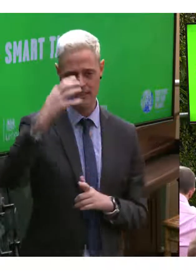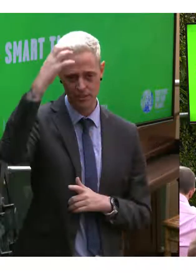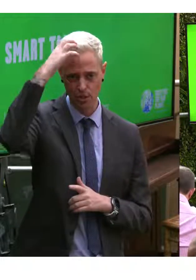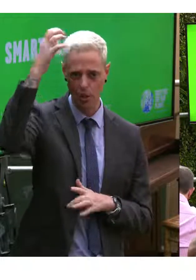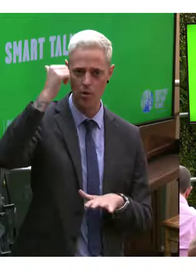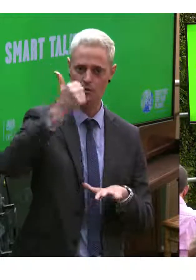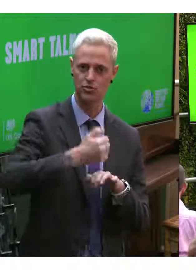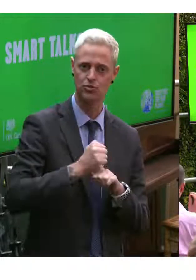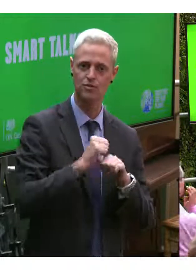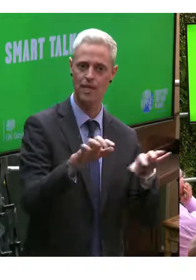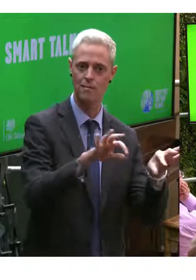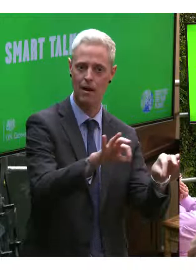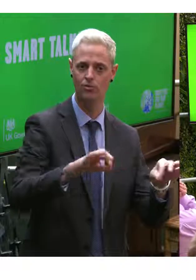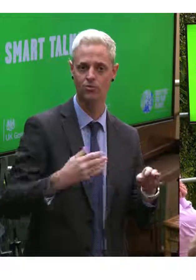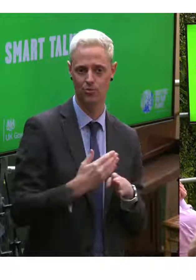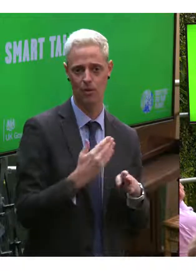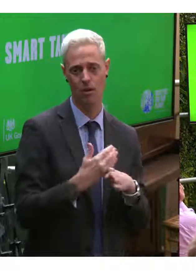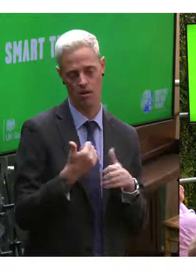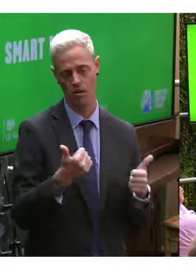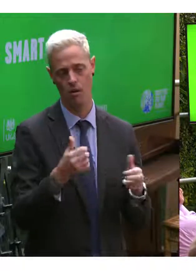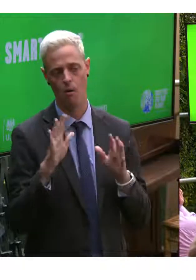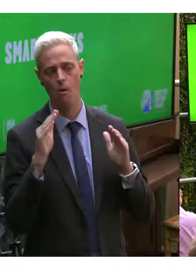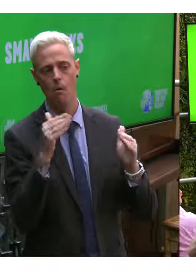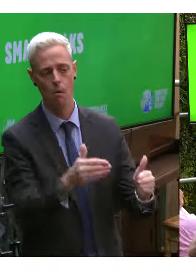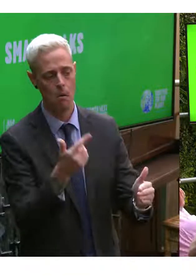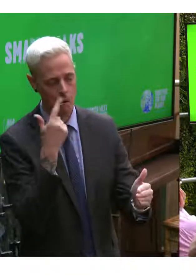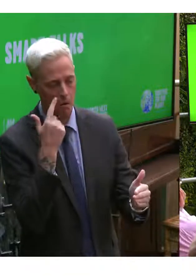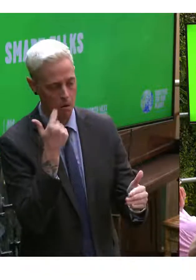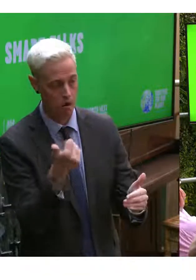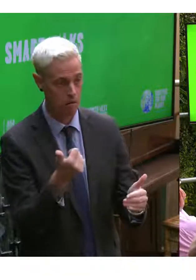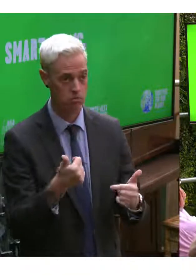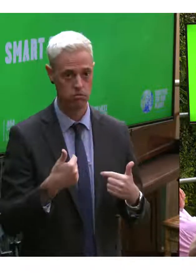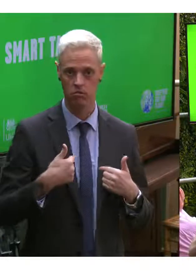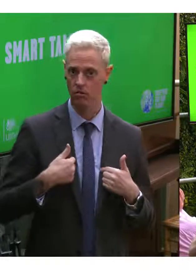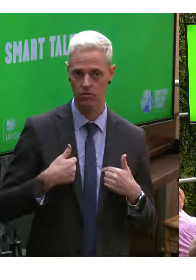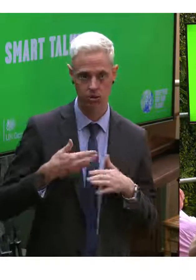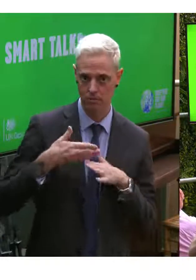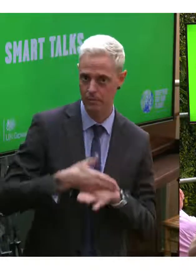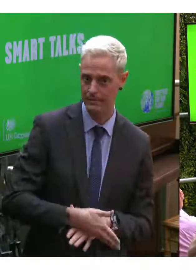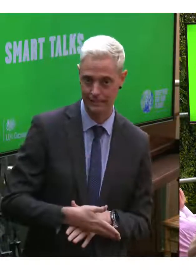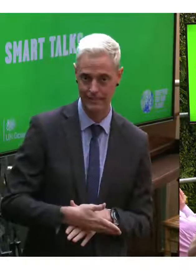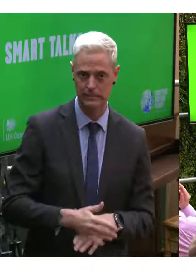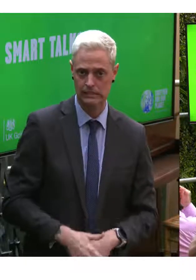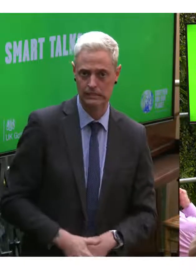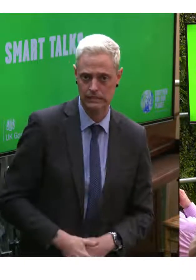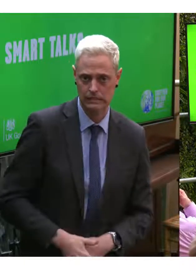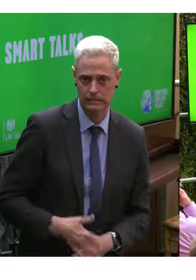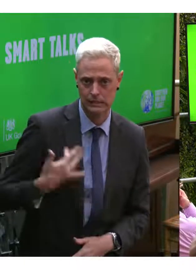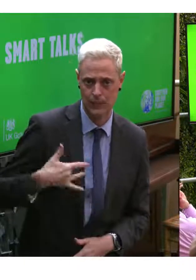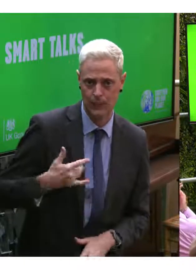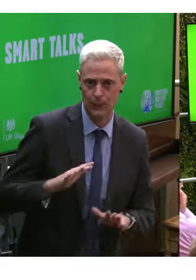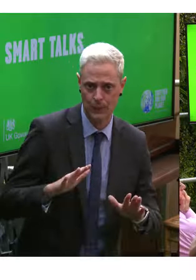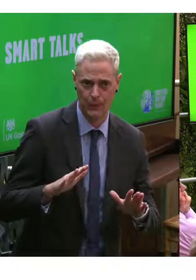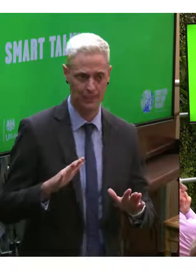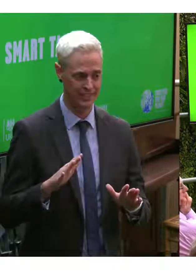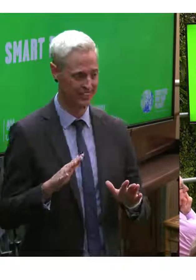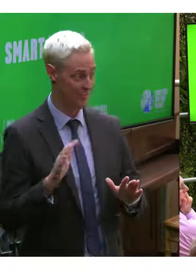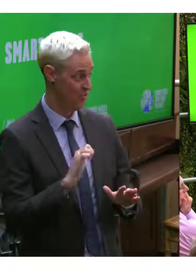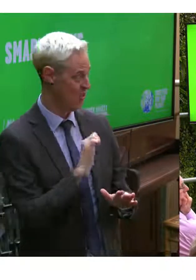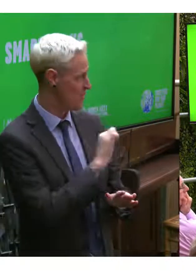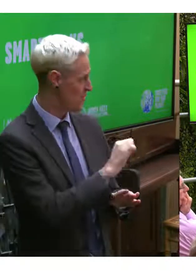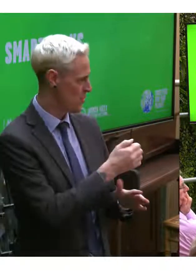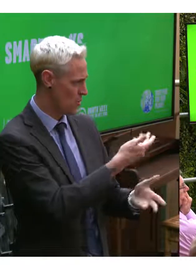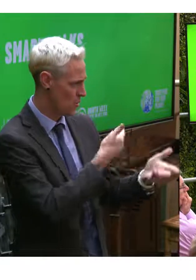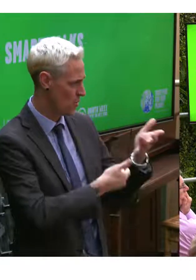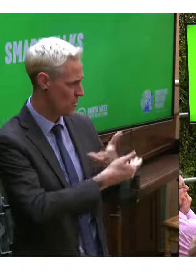I'm really glad you brought that up. However, because I've been so busy today, I've been desperate to go to the loo. And so there are some aspects of your talk that were slightly